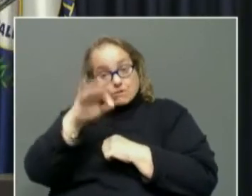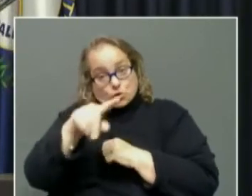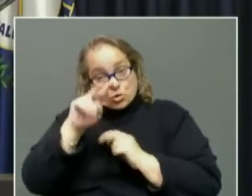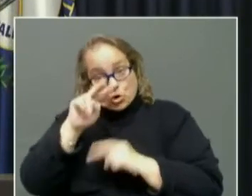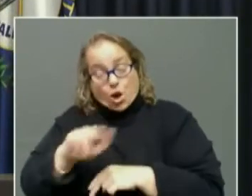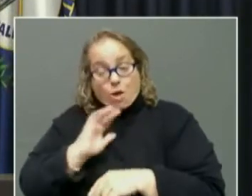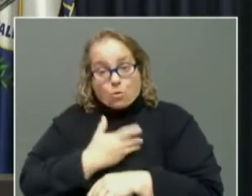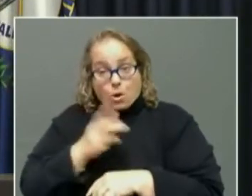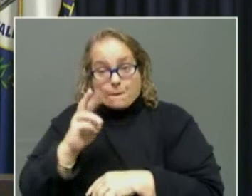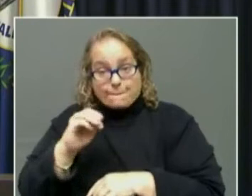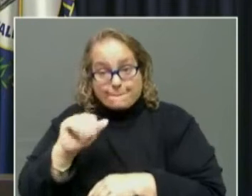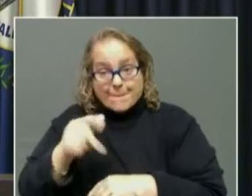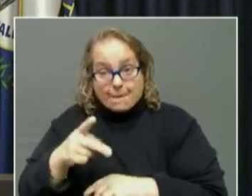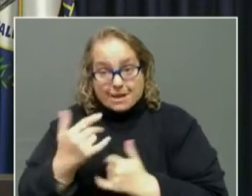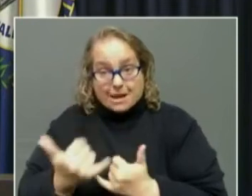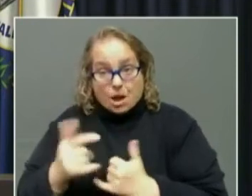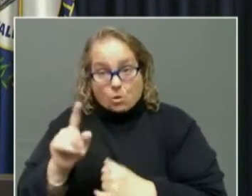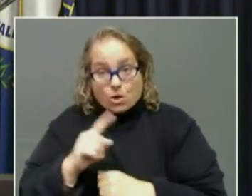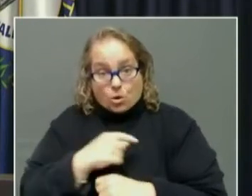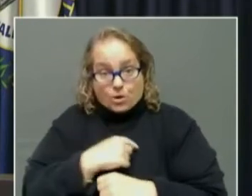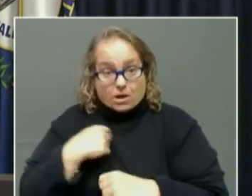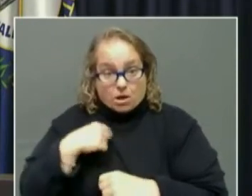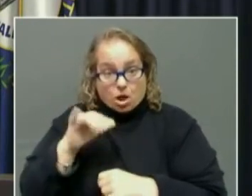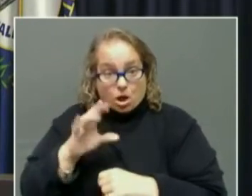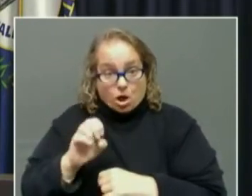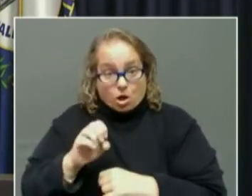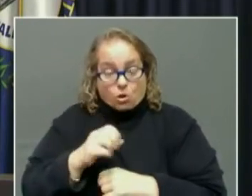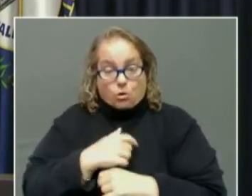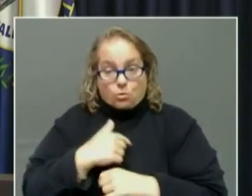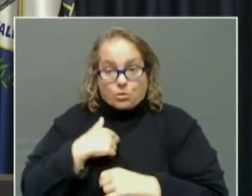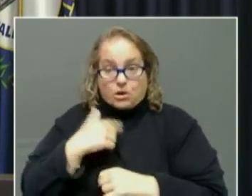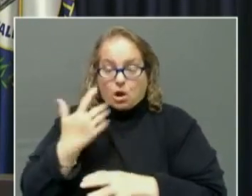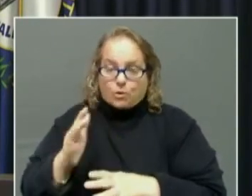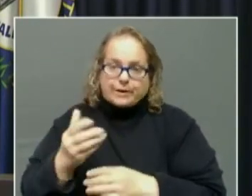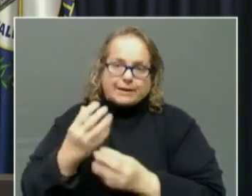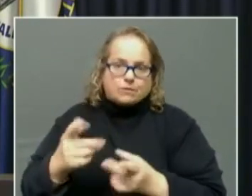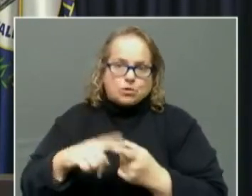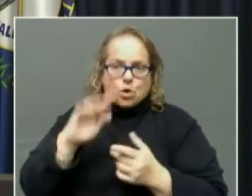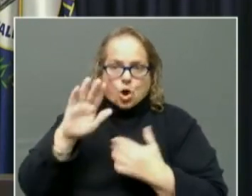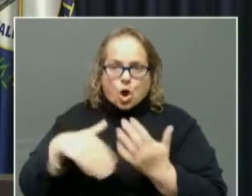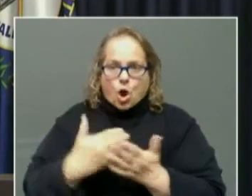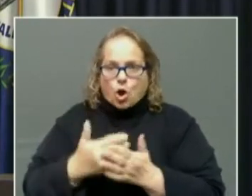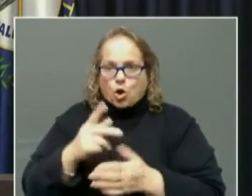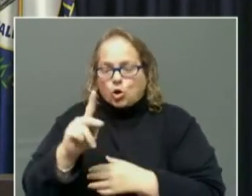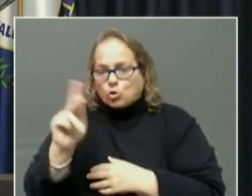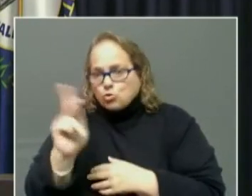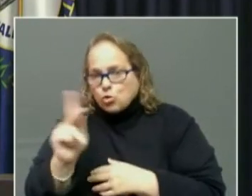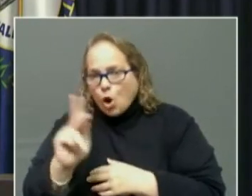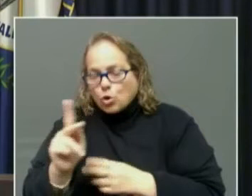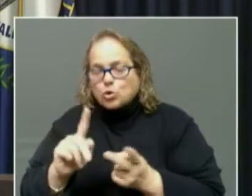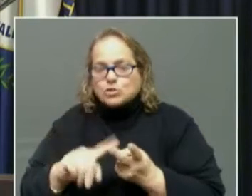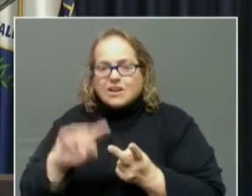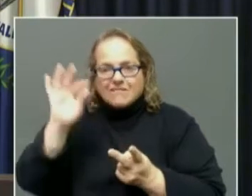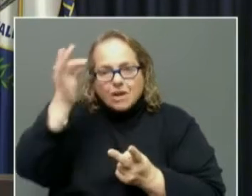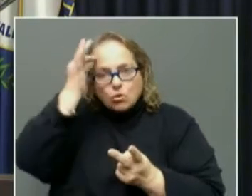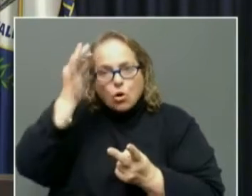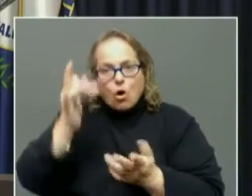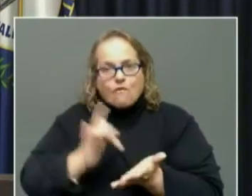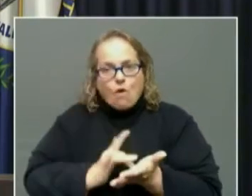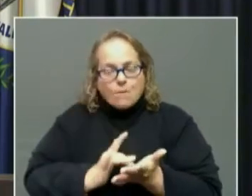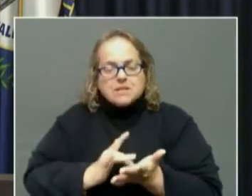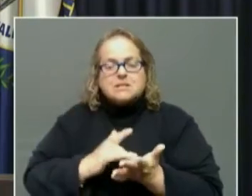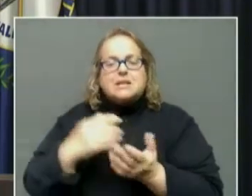right now, where we are, having extended to all Kroger's, having the federal pharmacy program supplying things other than Johnson &